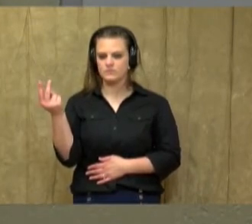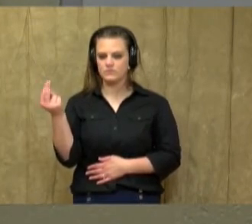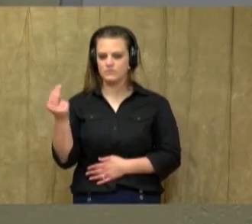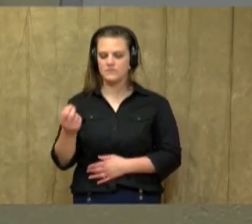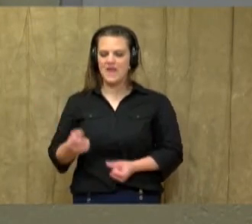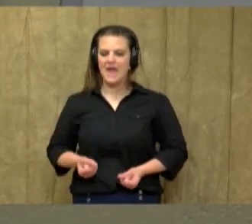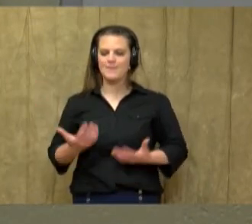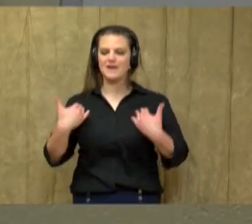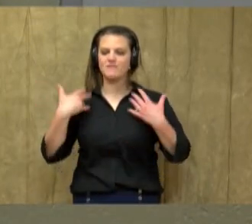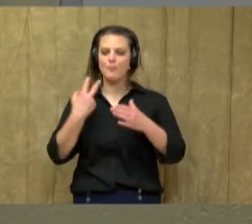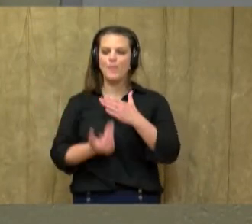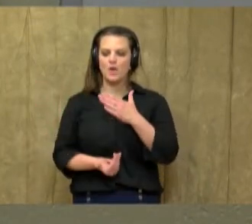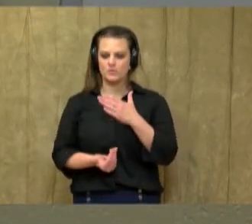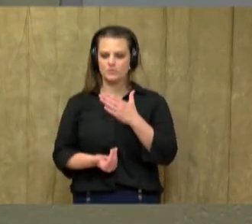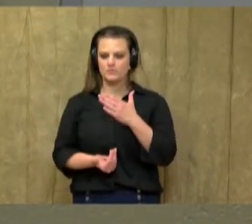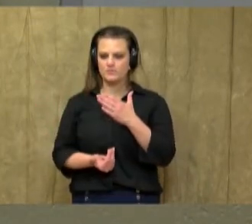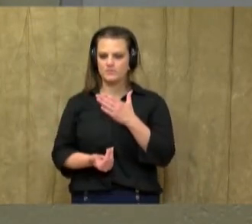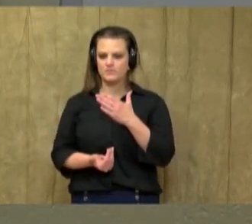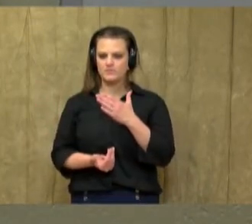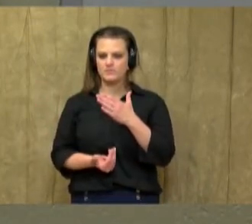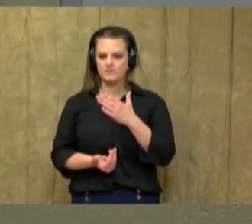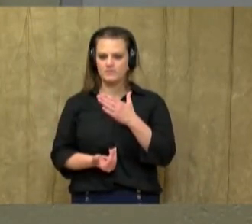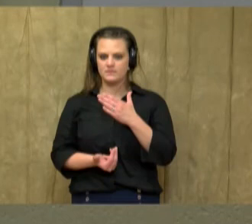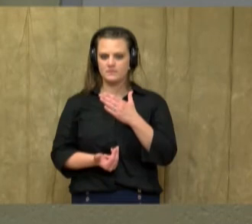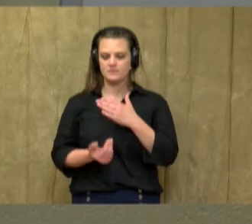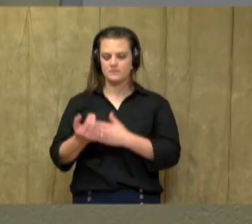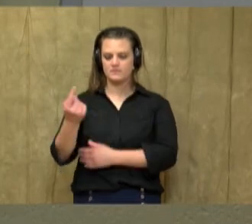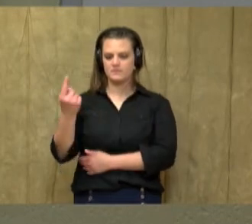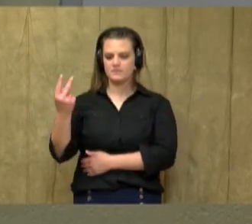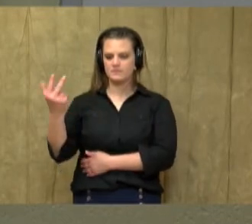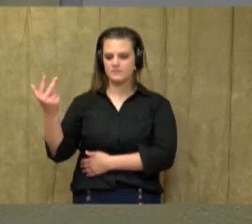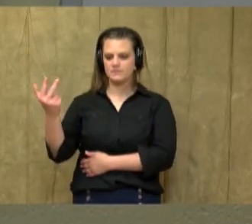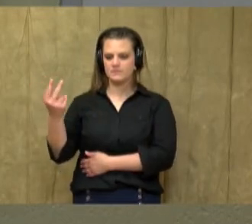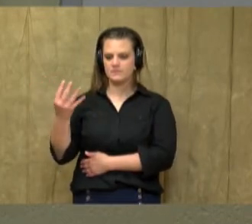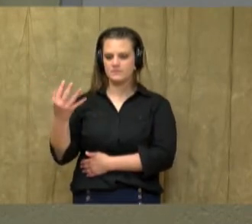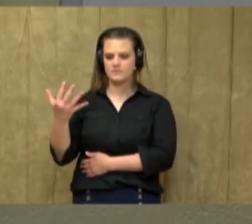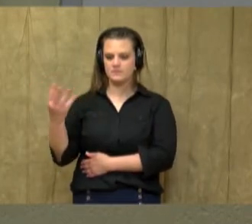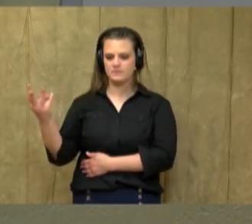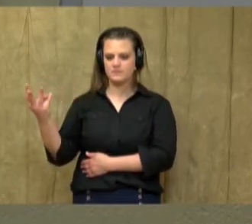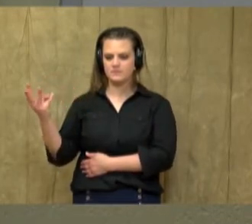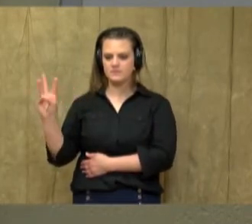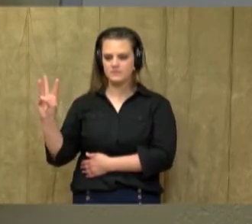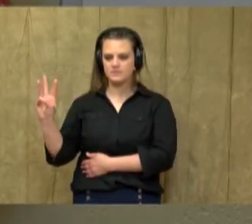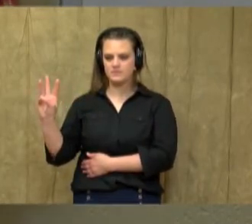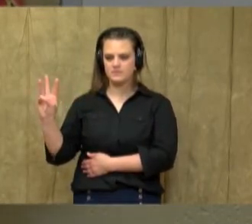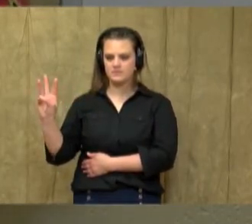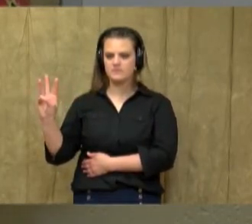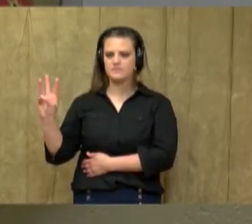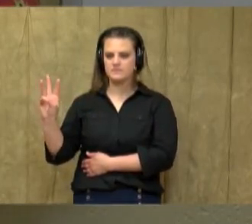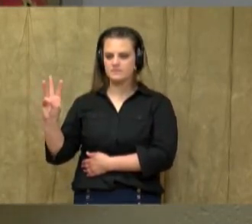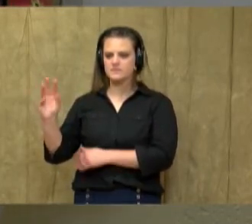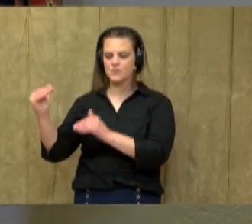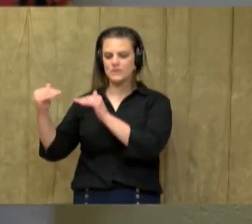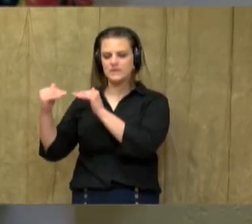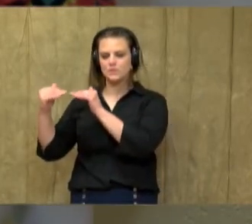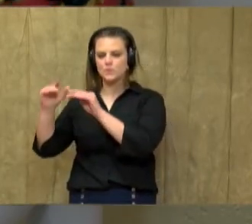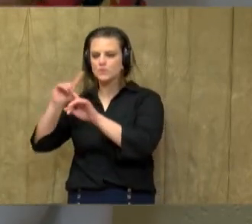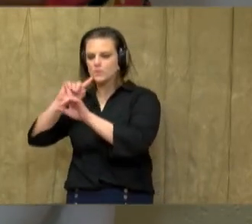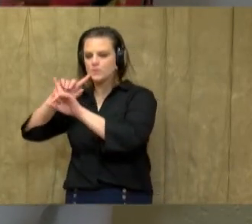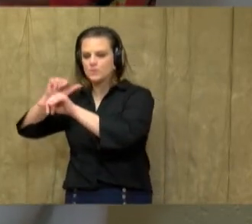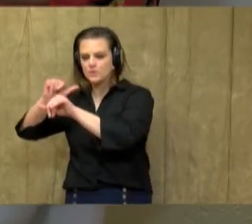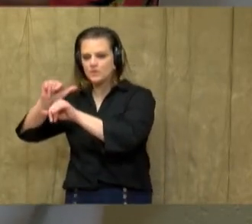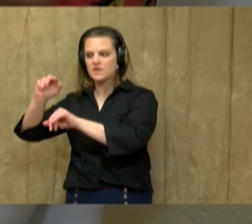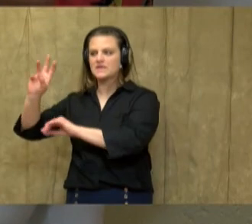many have both colors? 1, 2, 3, 4, 5, 6. 6